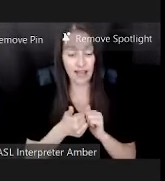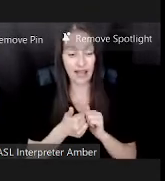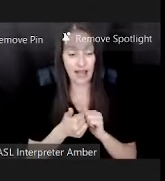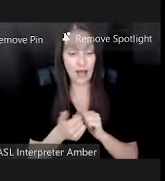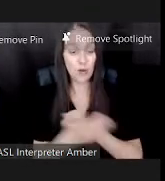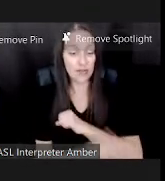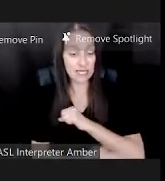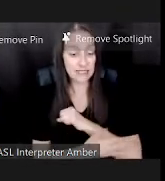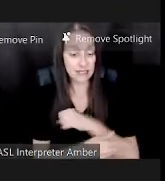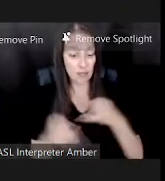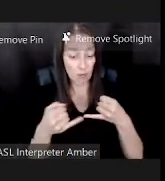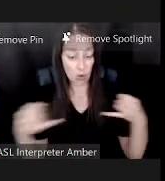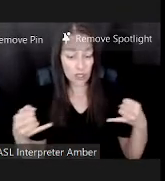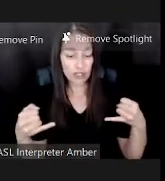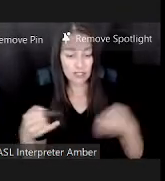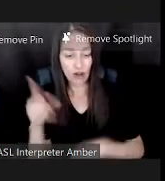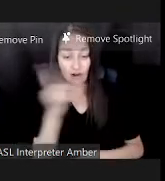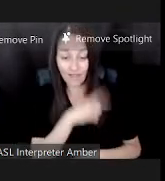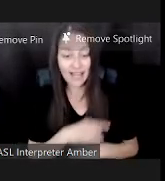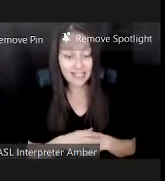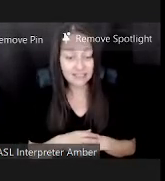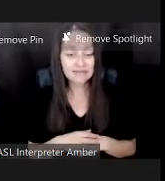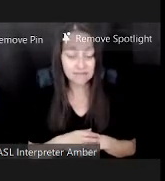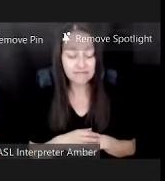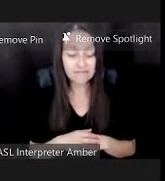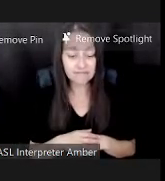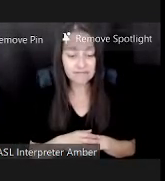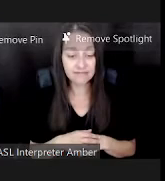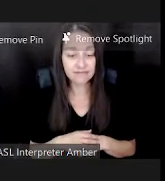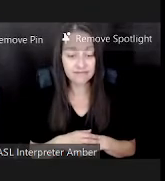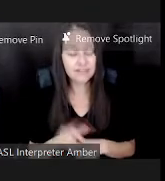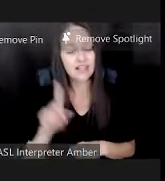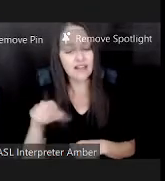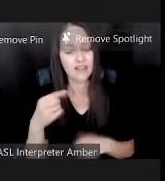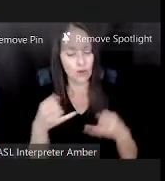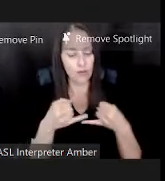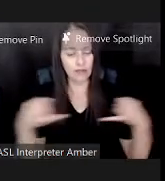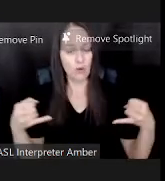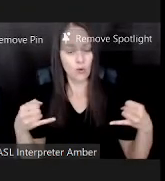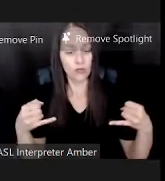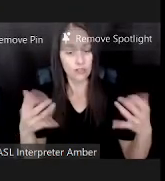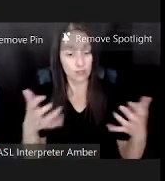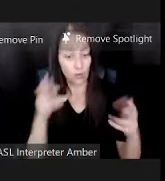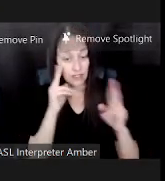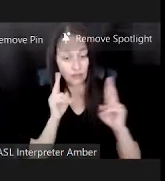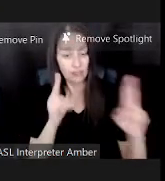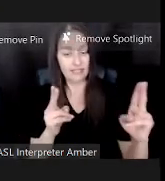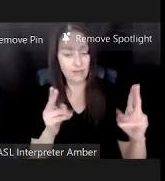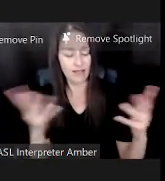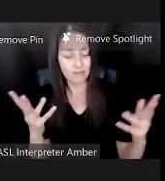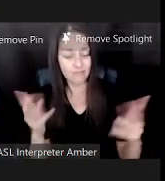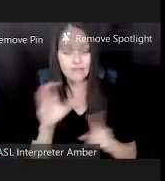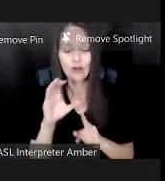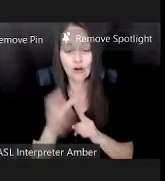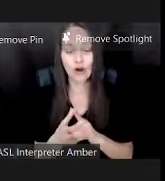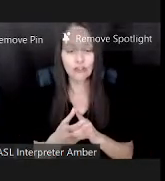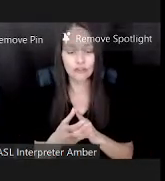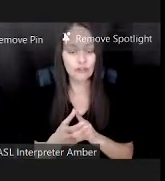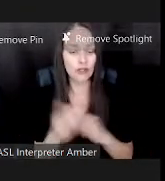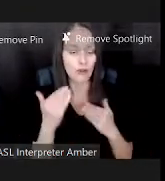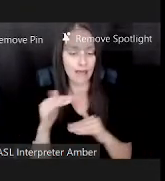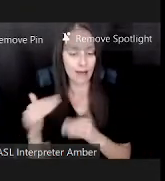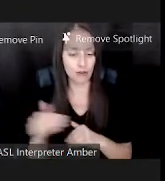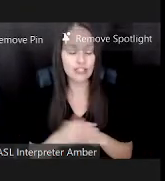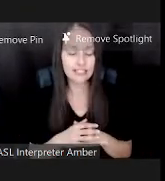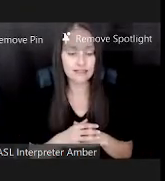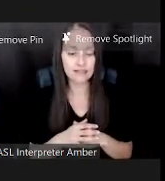fake and the ways in which, you know, the only borders we want to respect are just cultural boundaries. And we want to engage them out